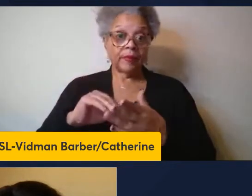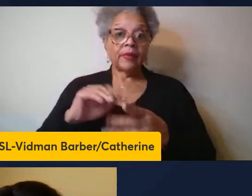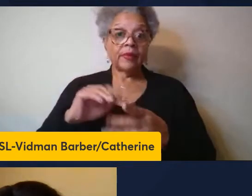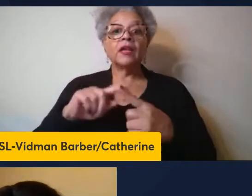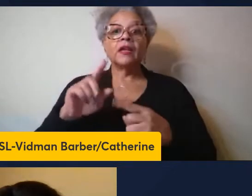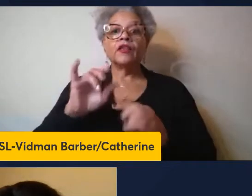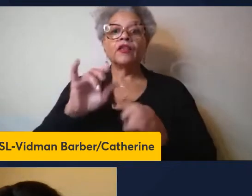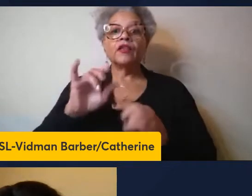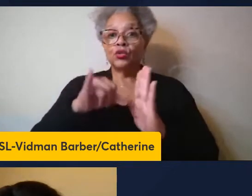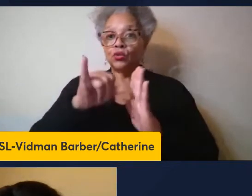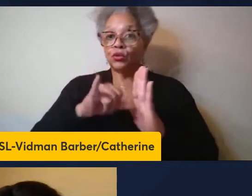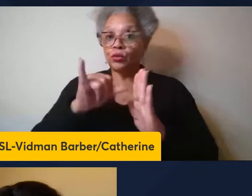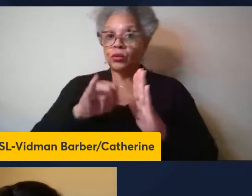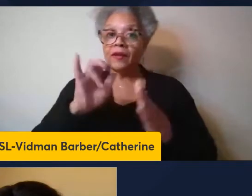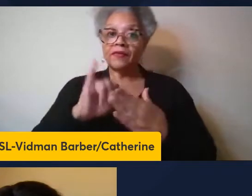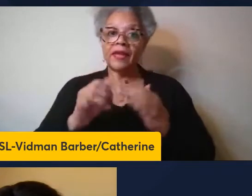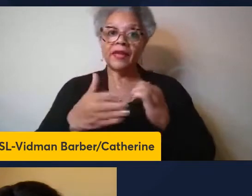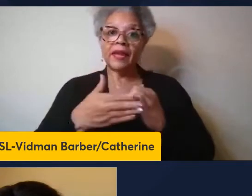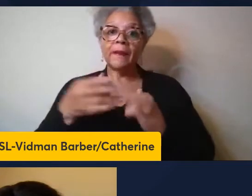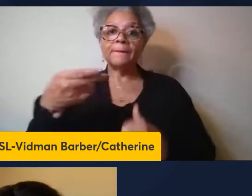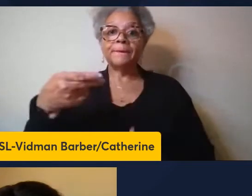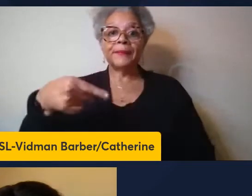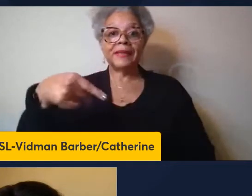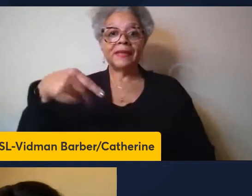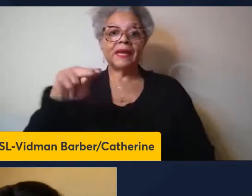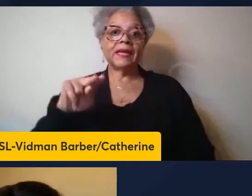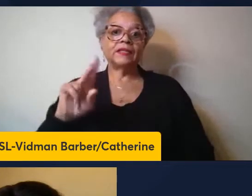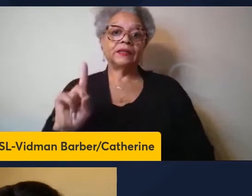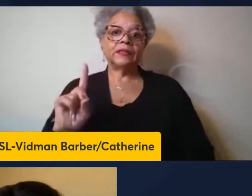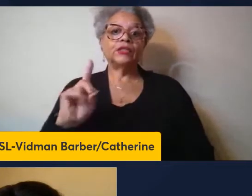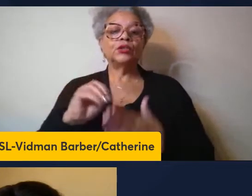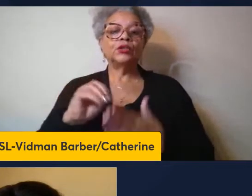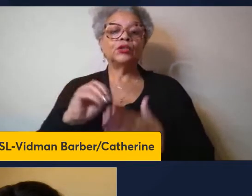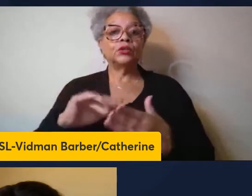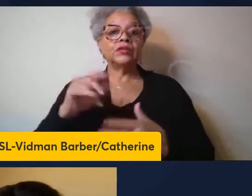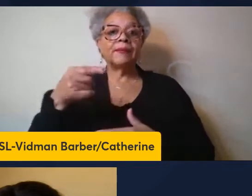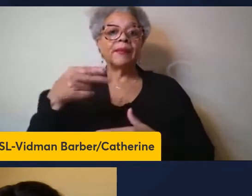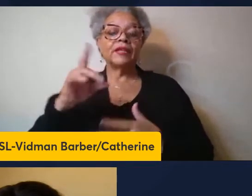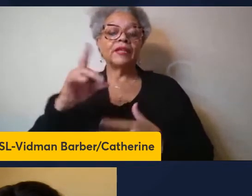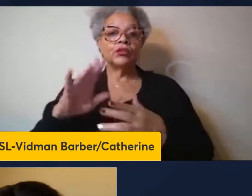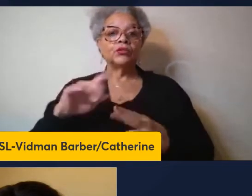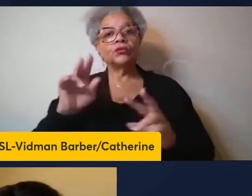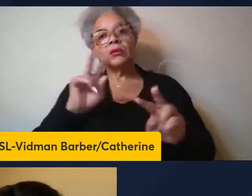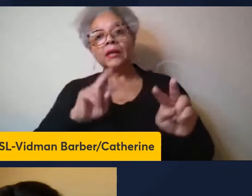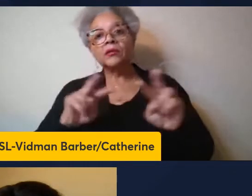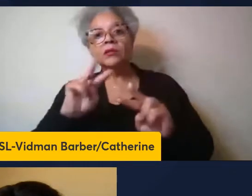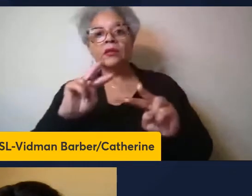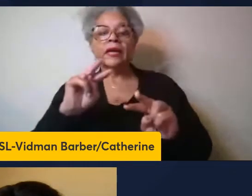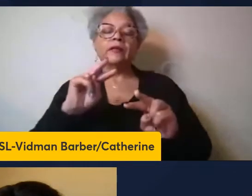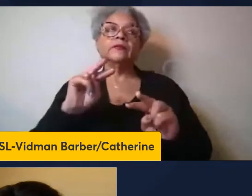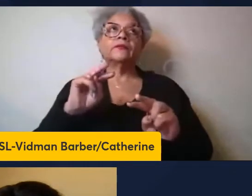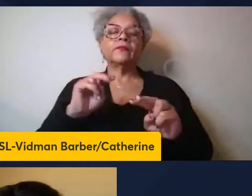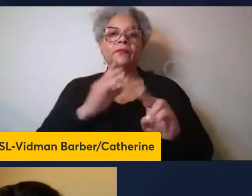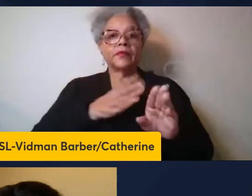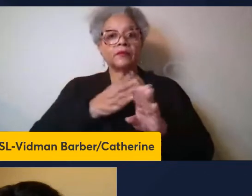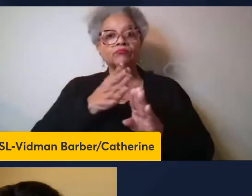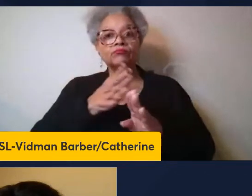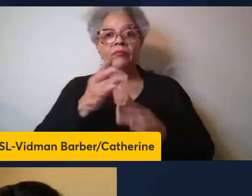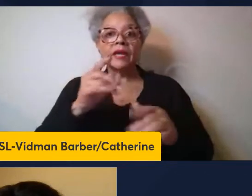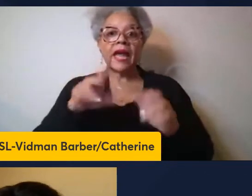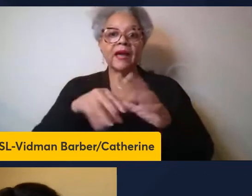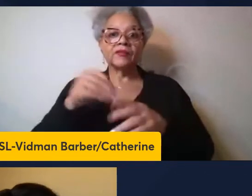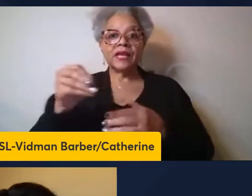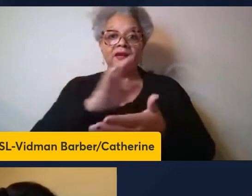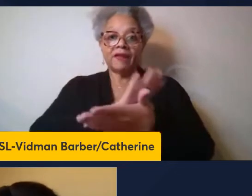channel, which helps PhD students and PhDs prepare for and navigate the career market outside of academia. Welcome, Dr.